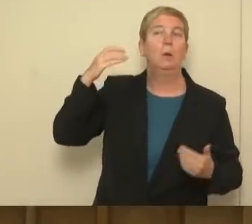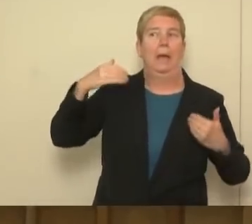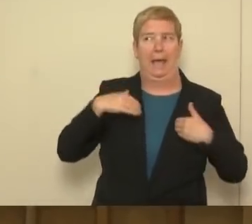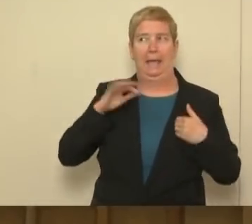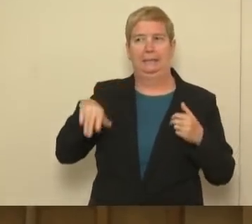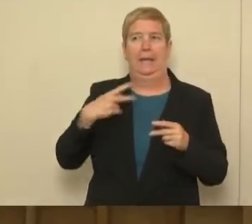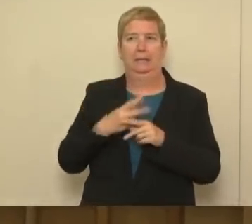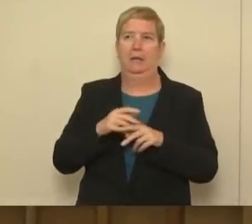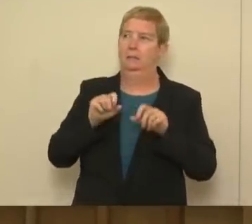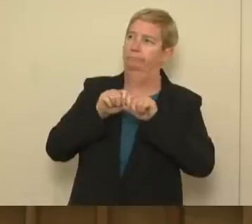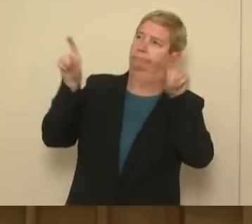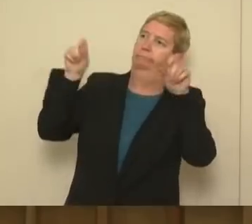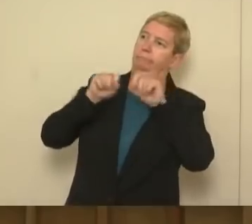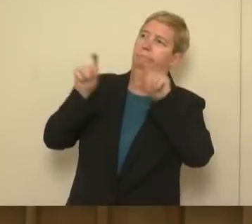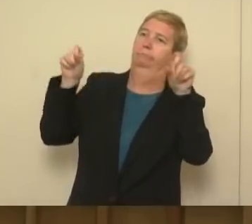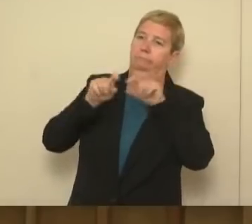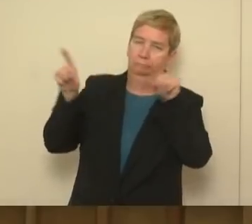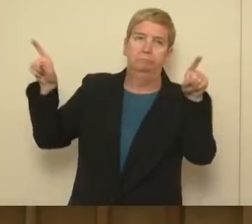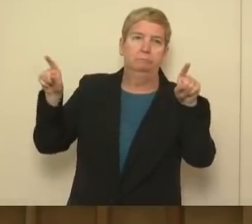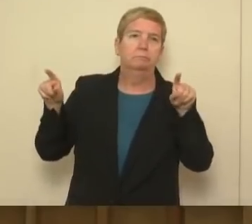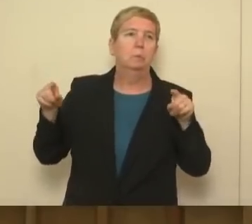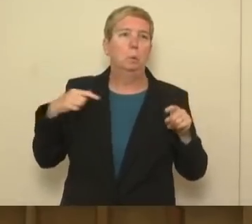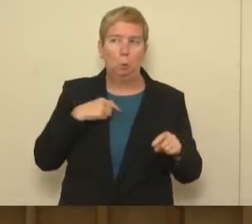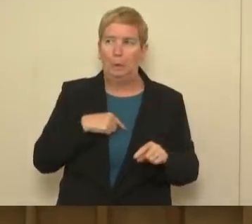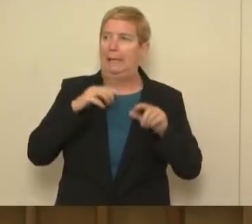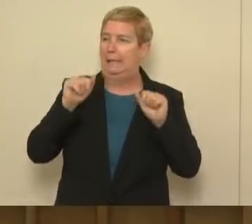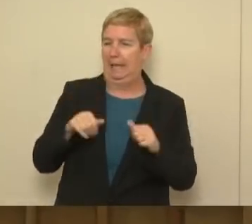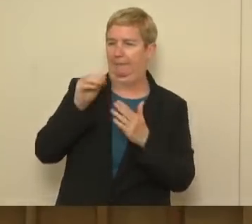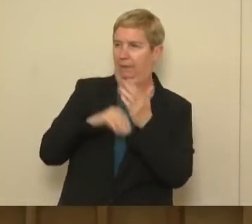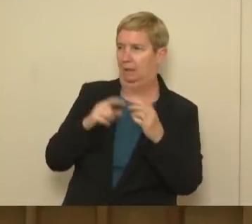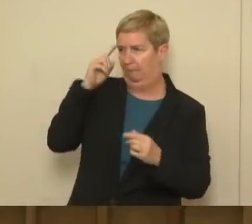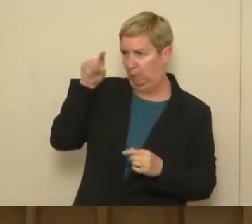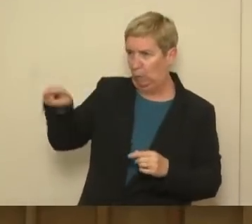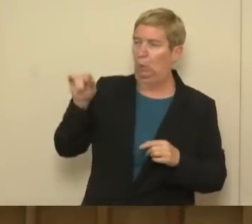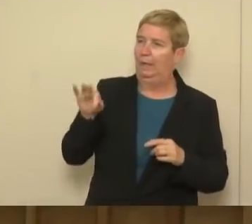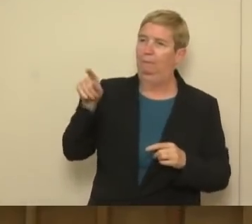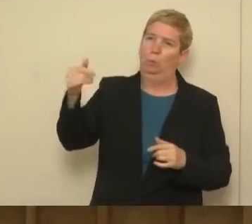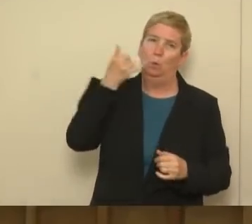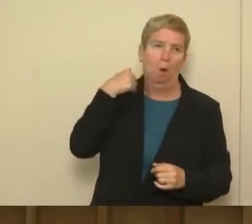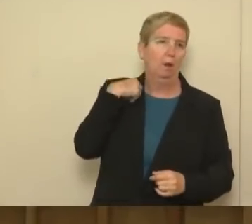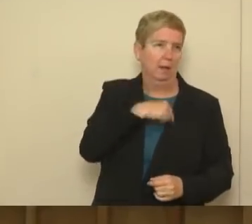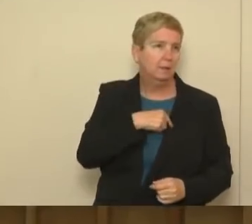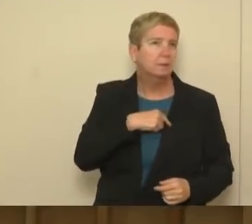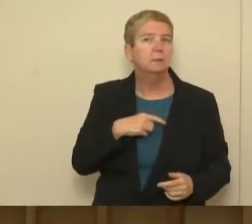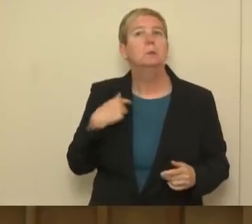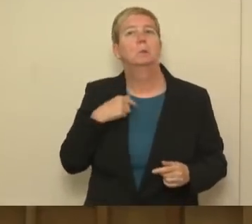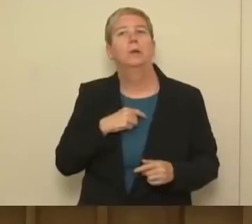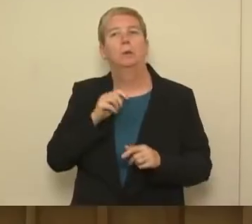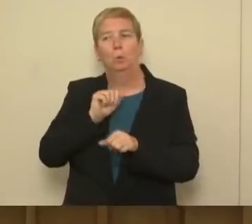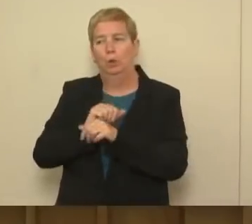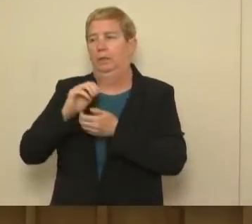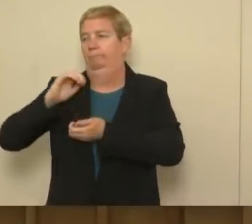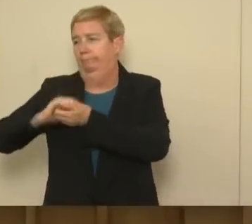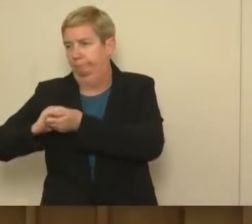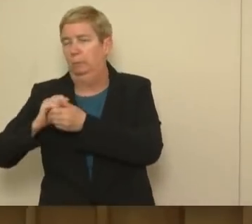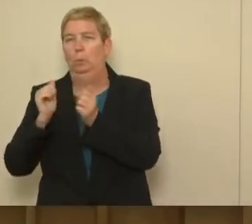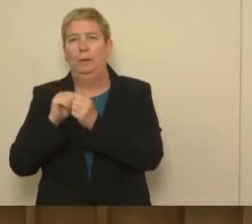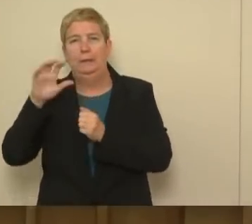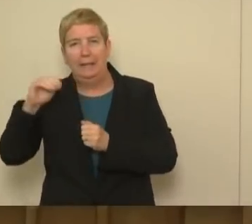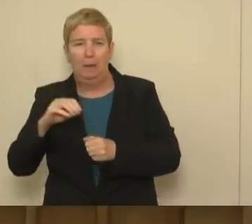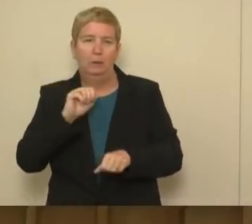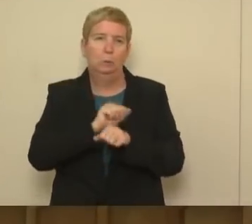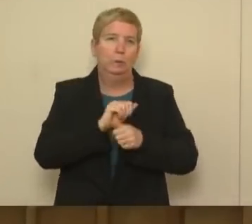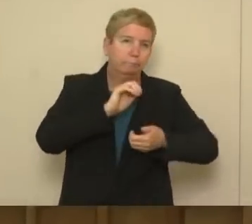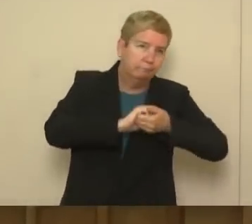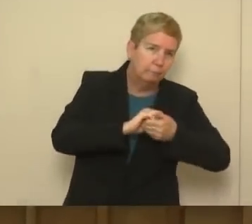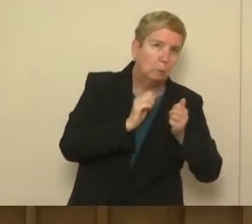the iCount&M statewide partners we're doing with rural radio and with the counties, and some of